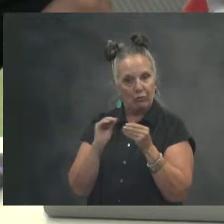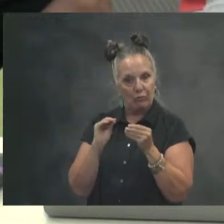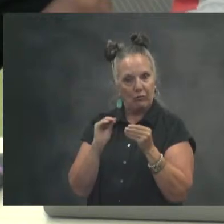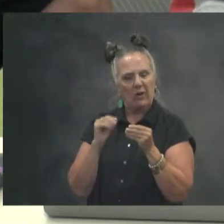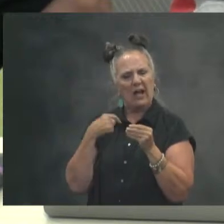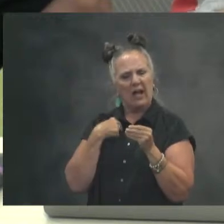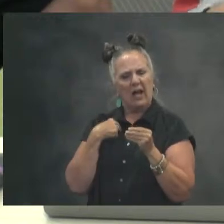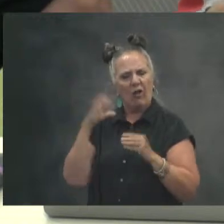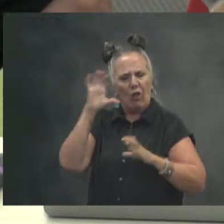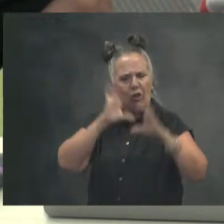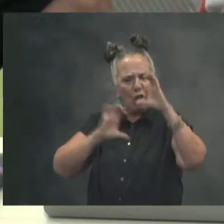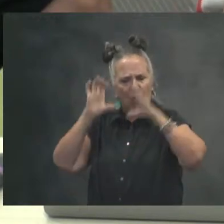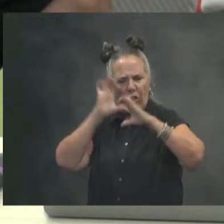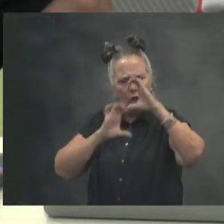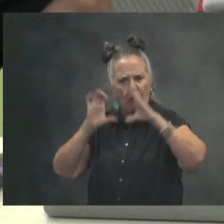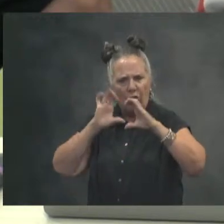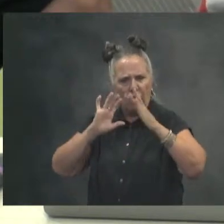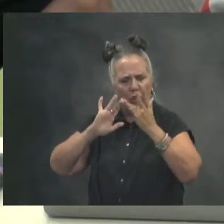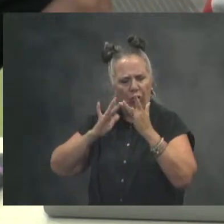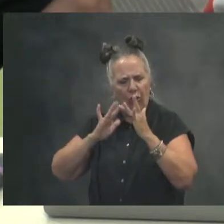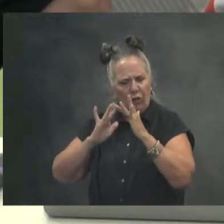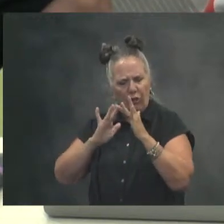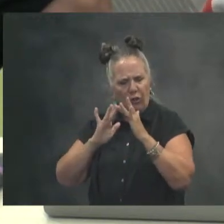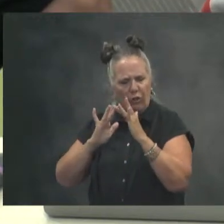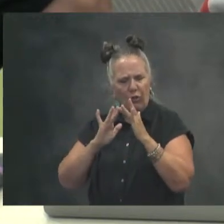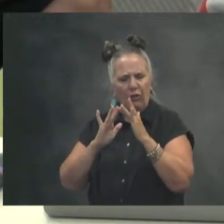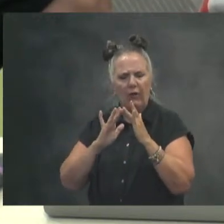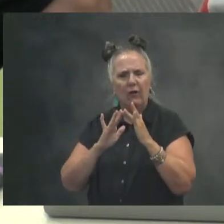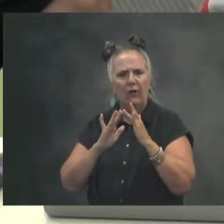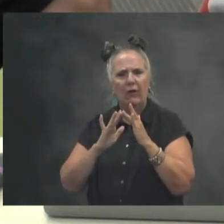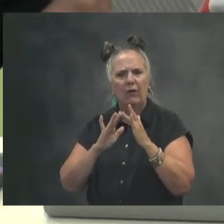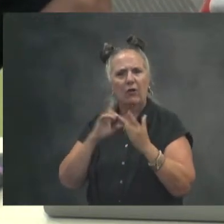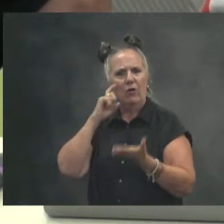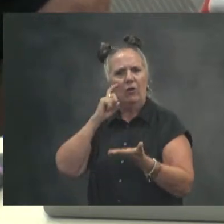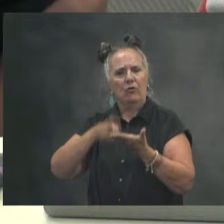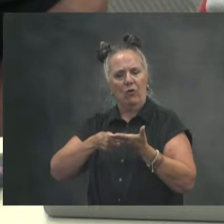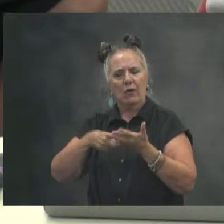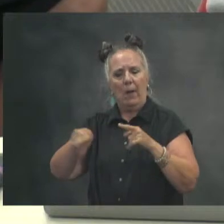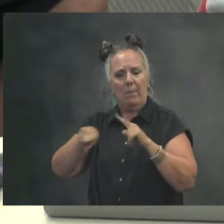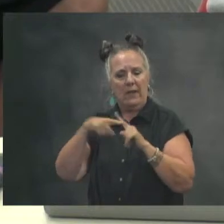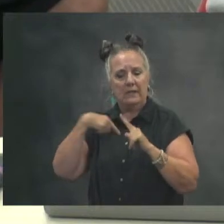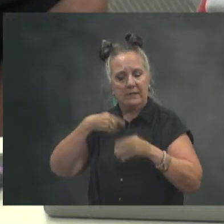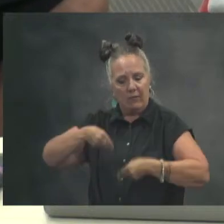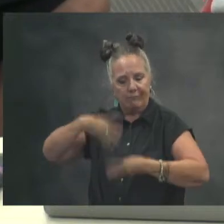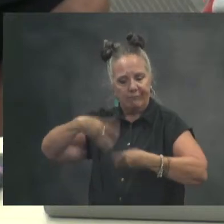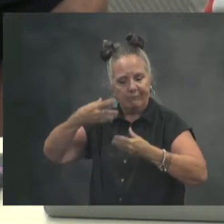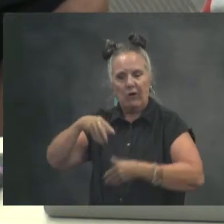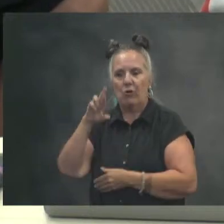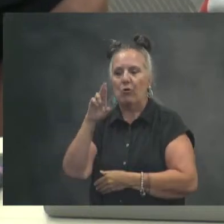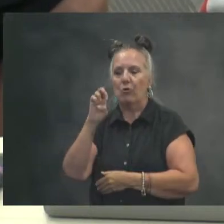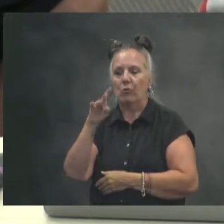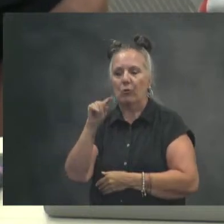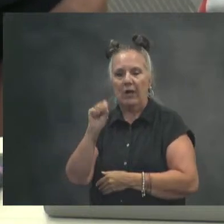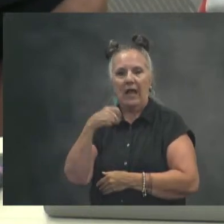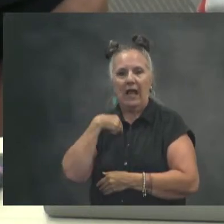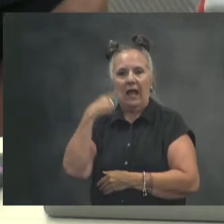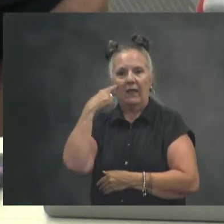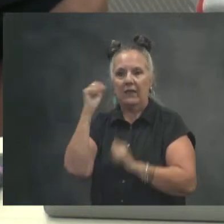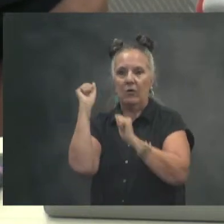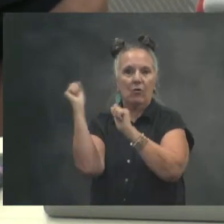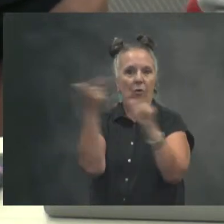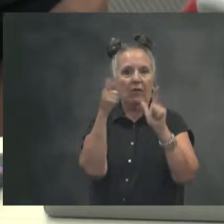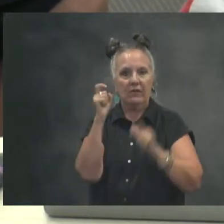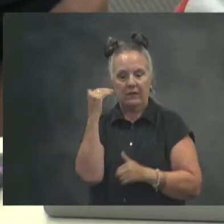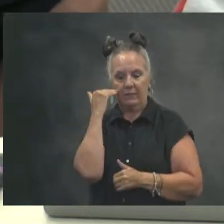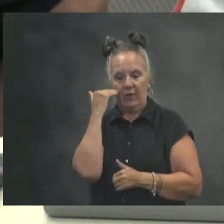started looking further, and I went into your website, and I got some records. And I think all of you need to be aware